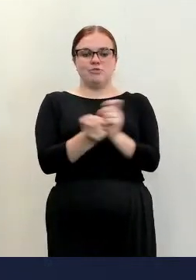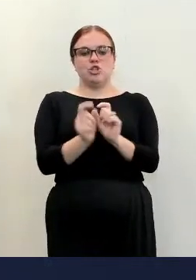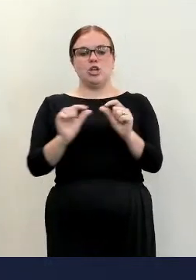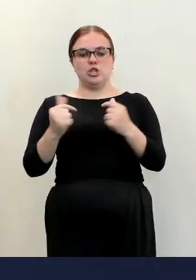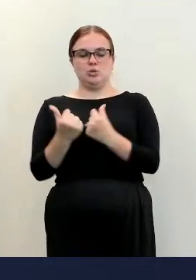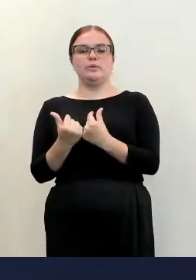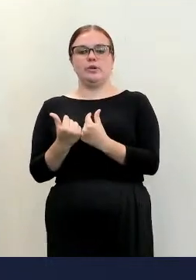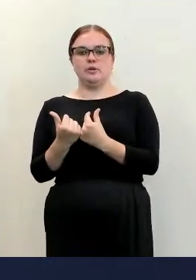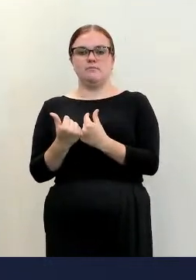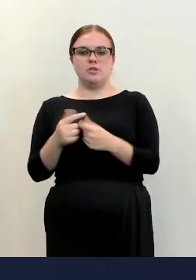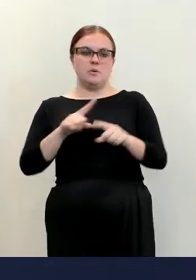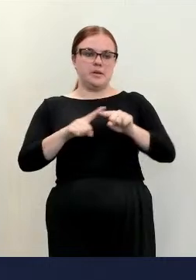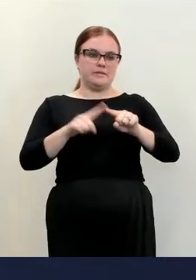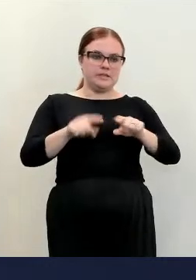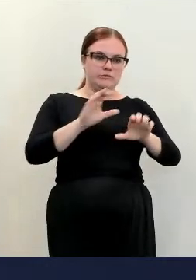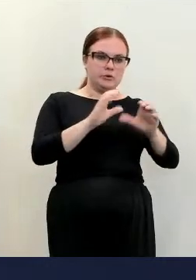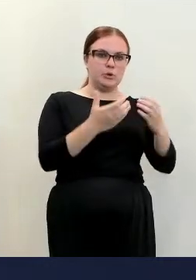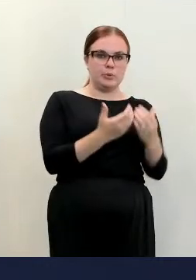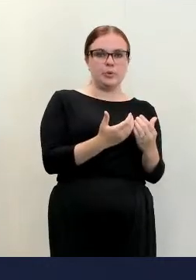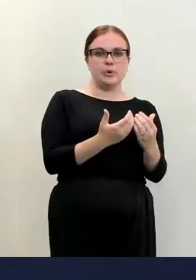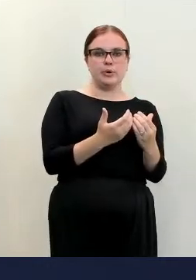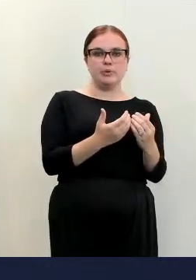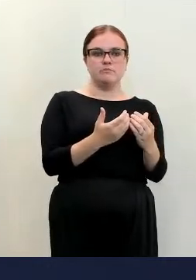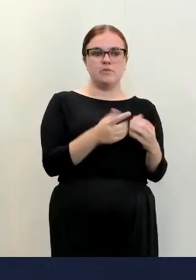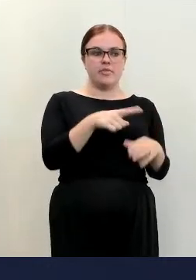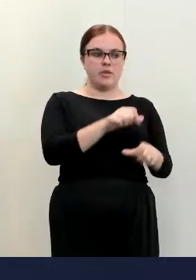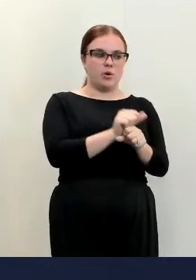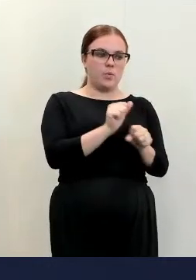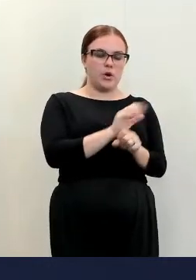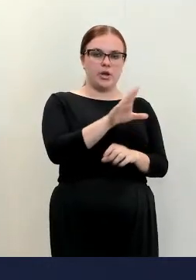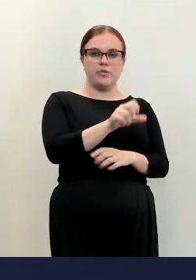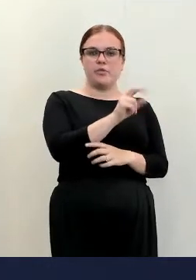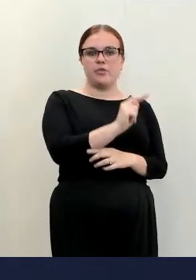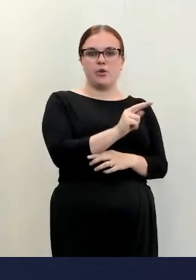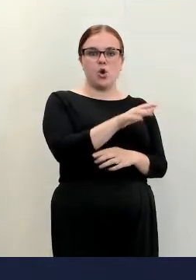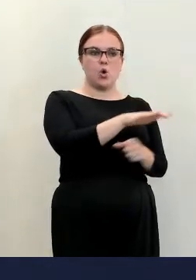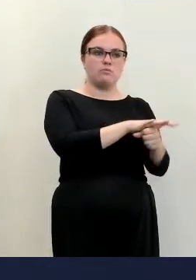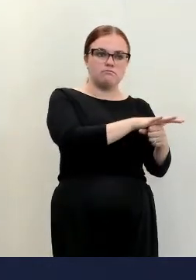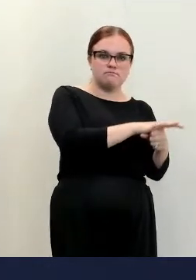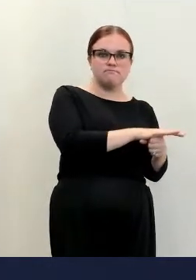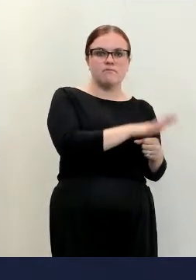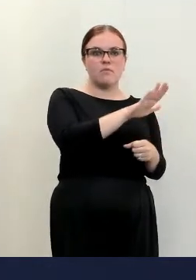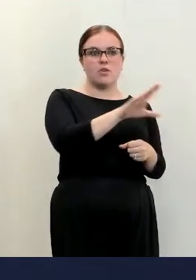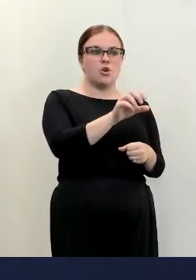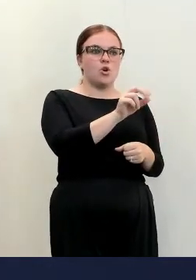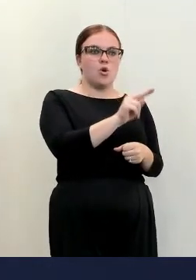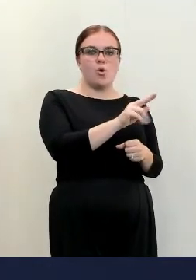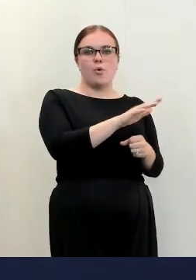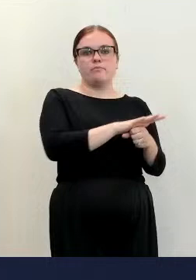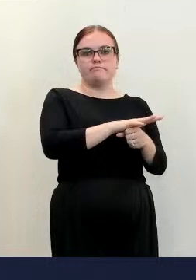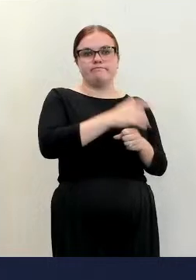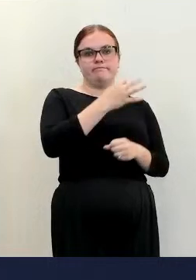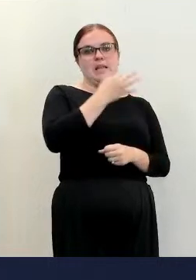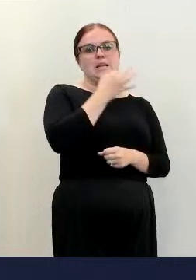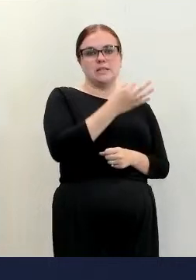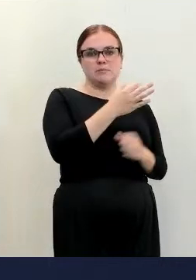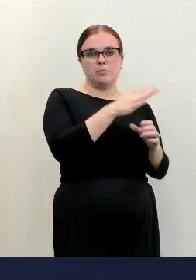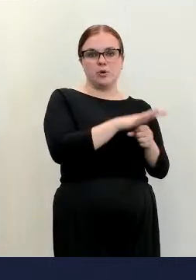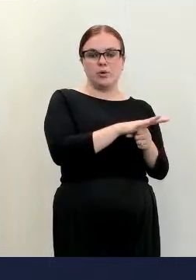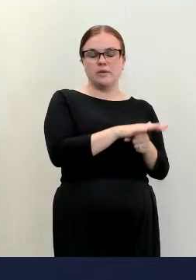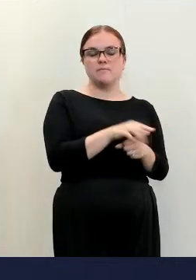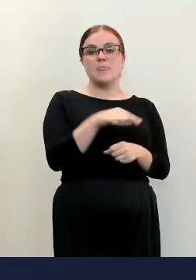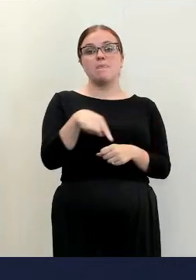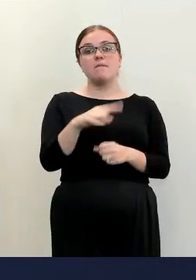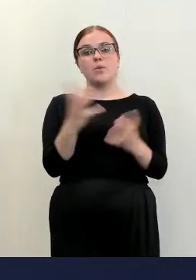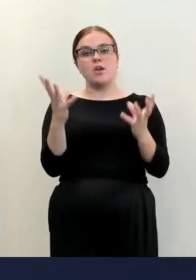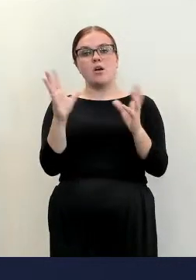have, different work groups that are working in their own, silos because of their own area of expertise. And it's the beauty of this task force. We